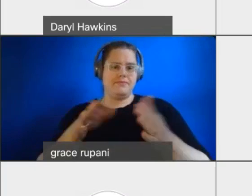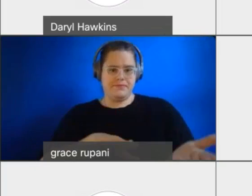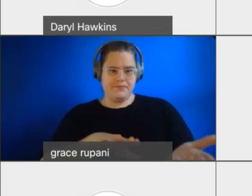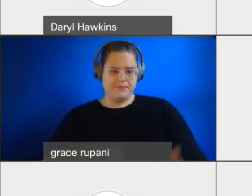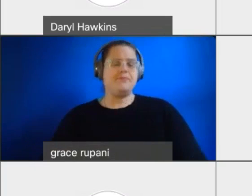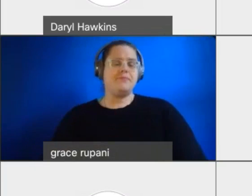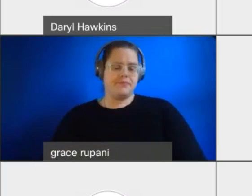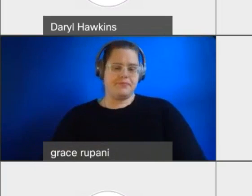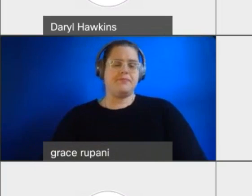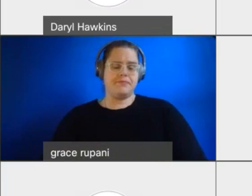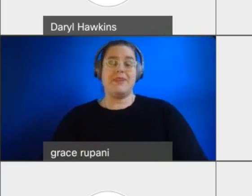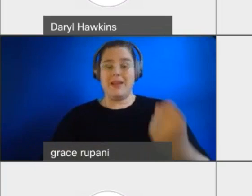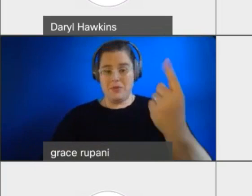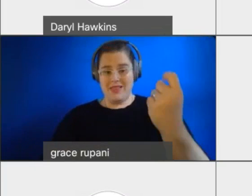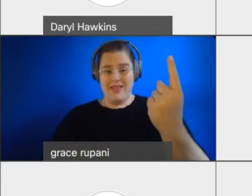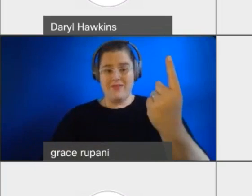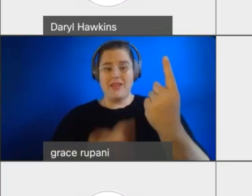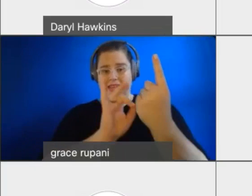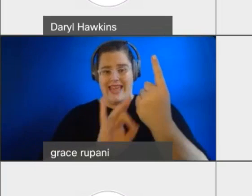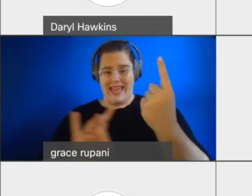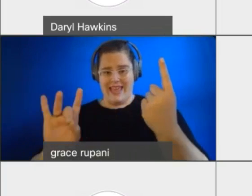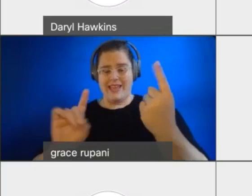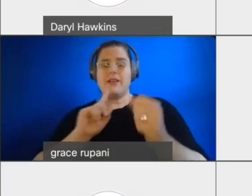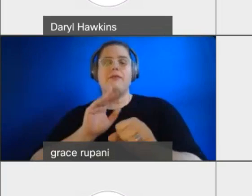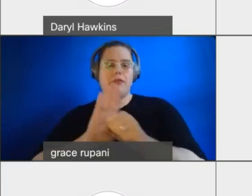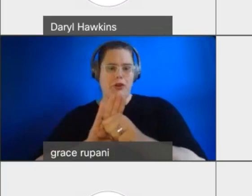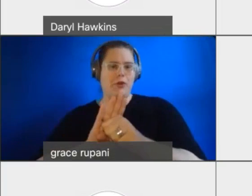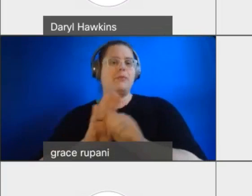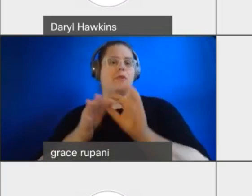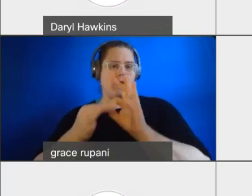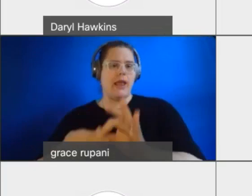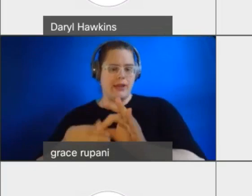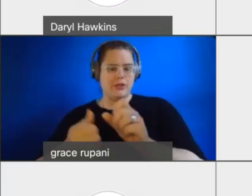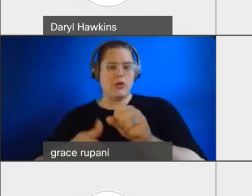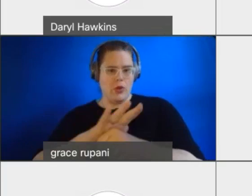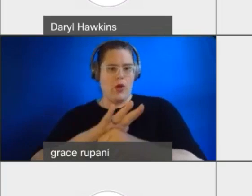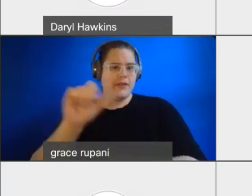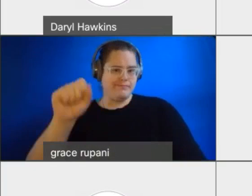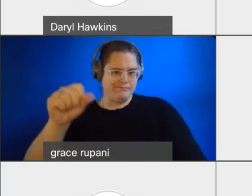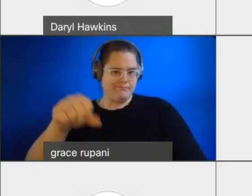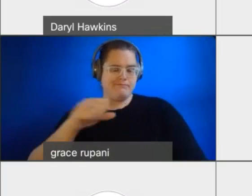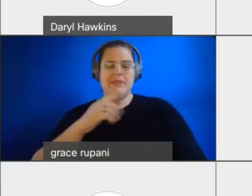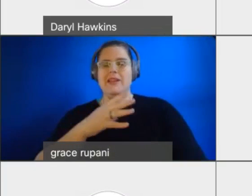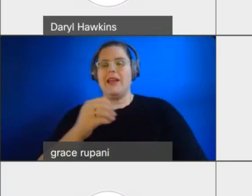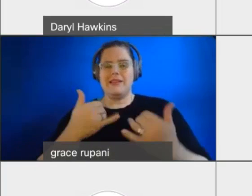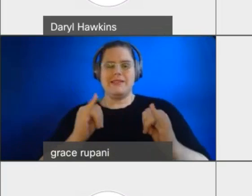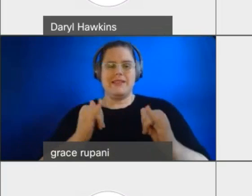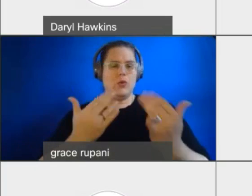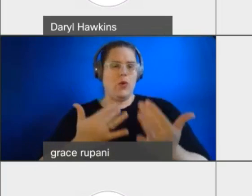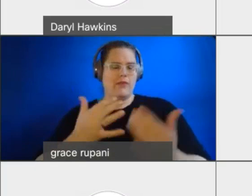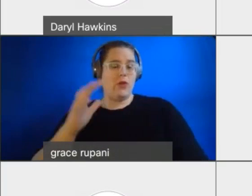And of those, 8 have been confirmed as COVID related. We're still awaiting OCME determination on